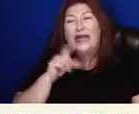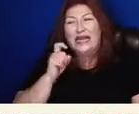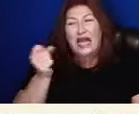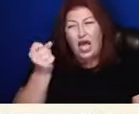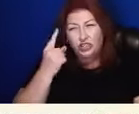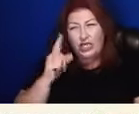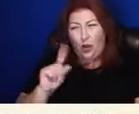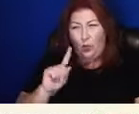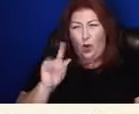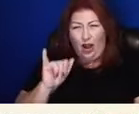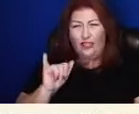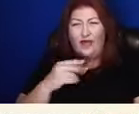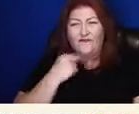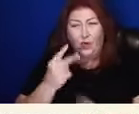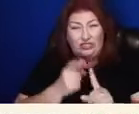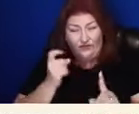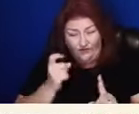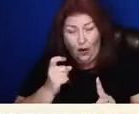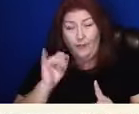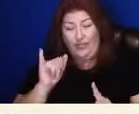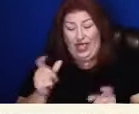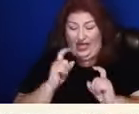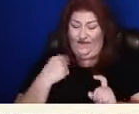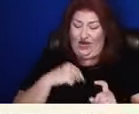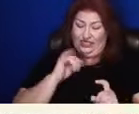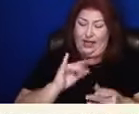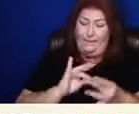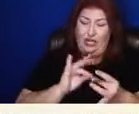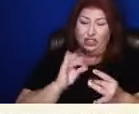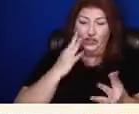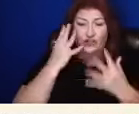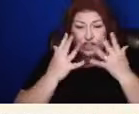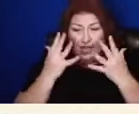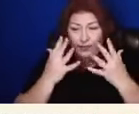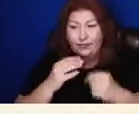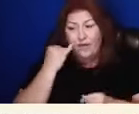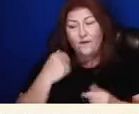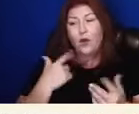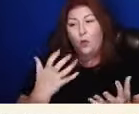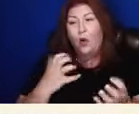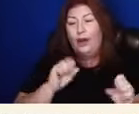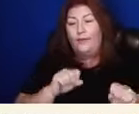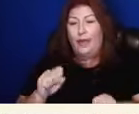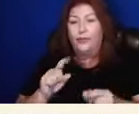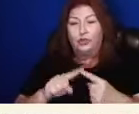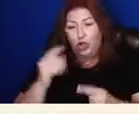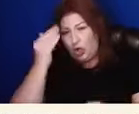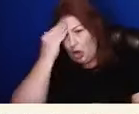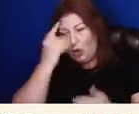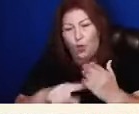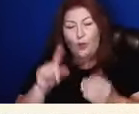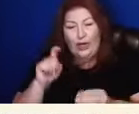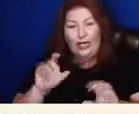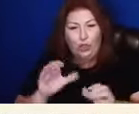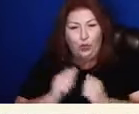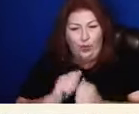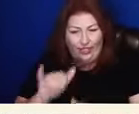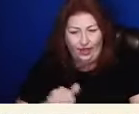this voice comes from that's giving us that message of shame if we're going to be able to know what we need to do with it,